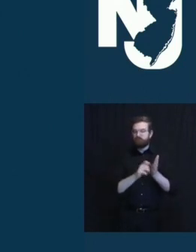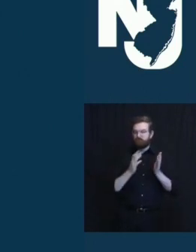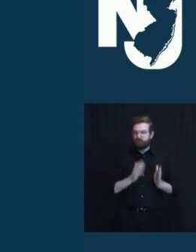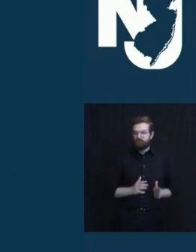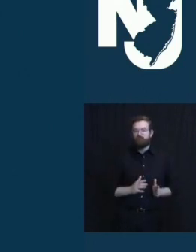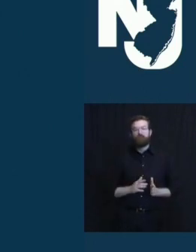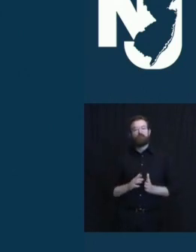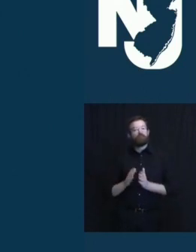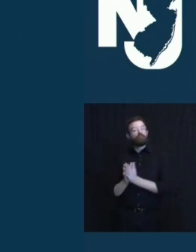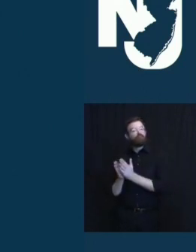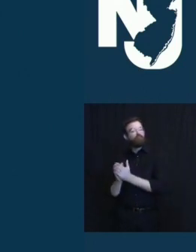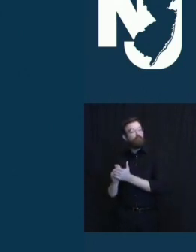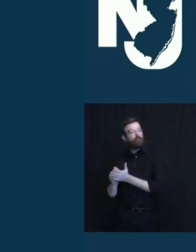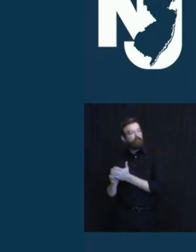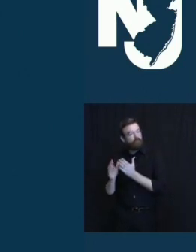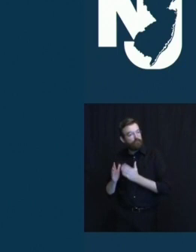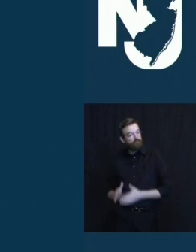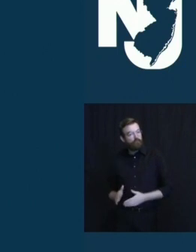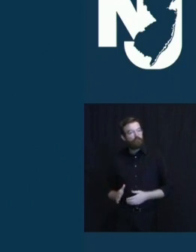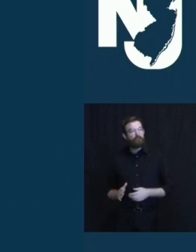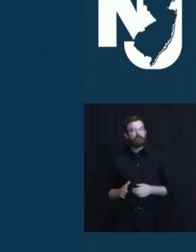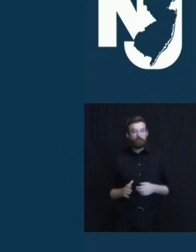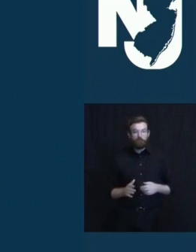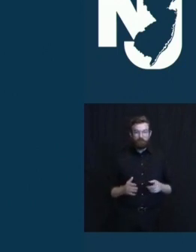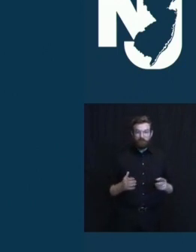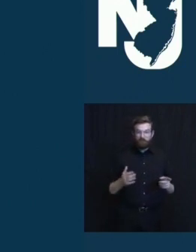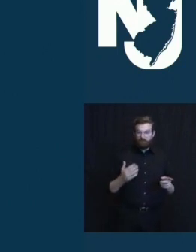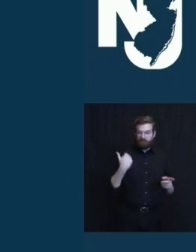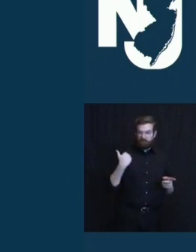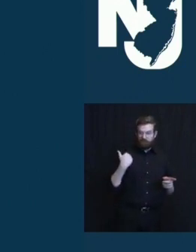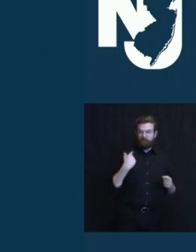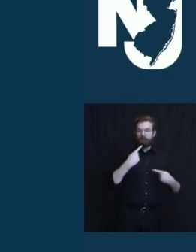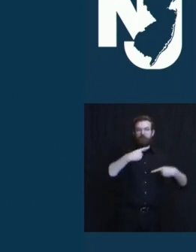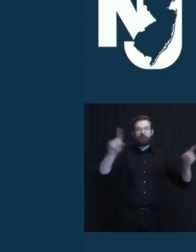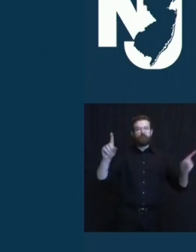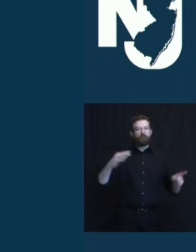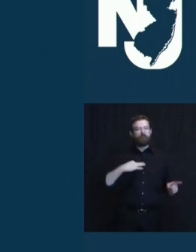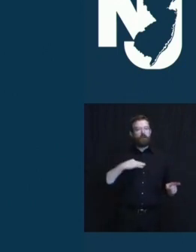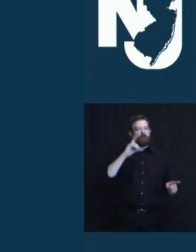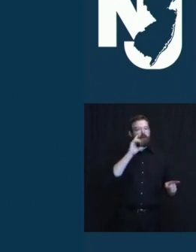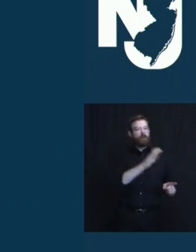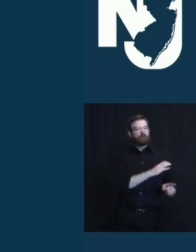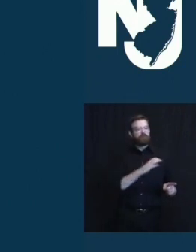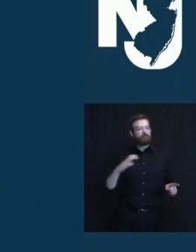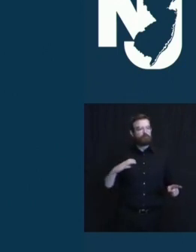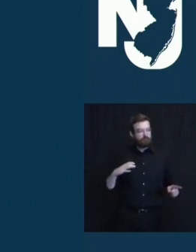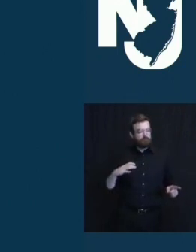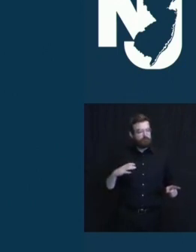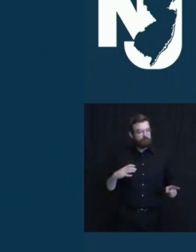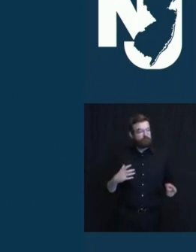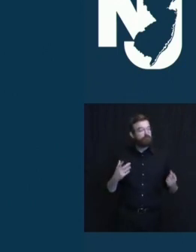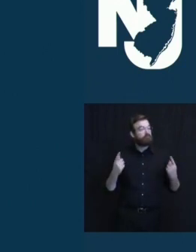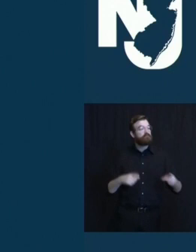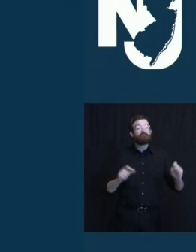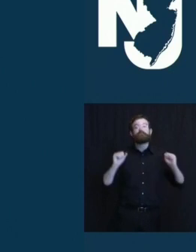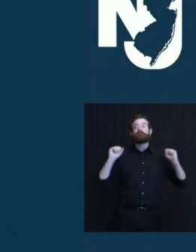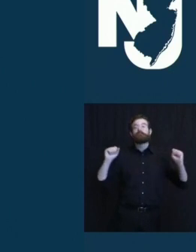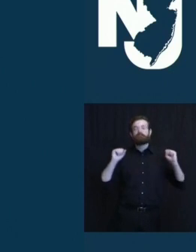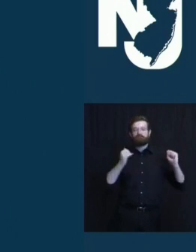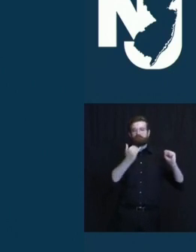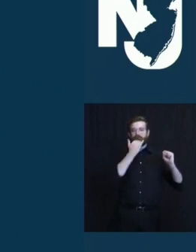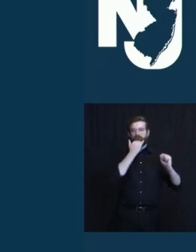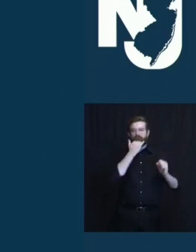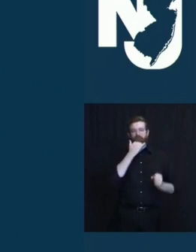exercising. As a journalist, he covered some of the most pressing challenges of our time, but as a candidate for Congress, he sought to do something about